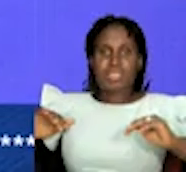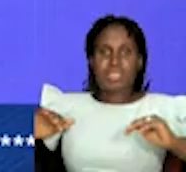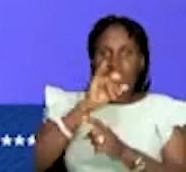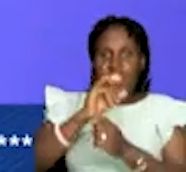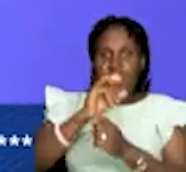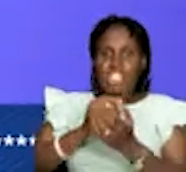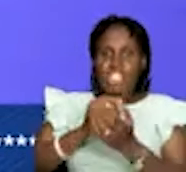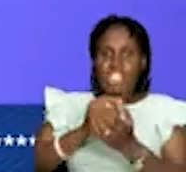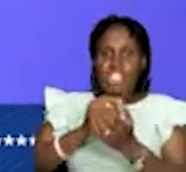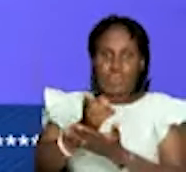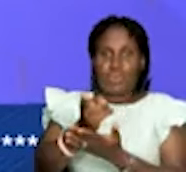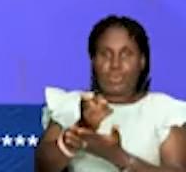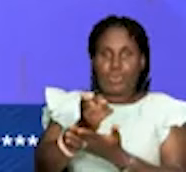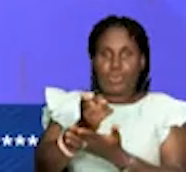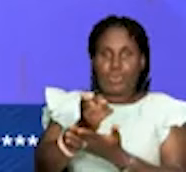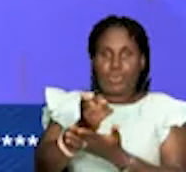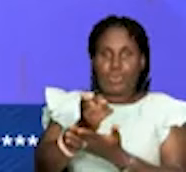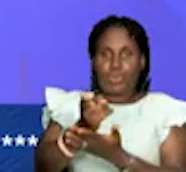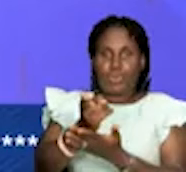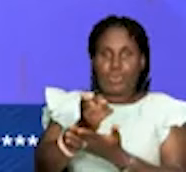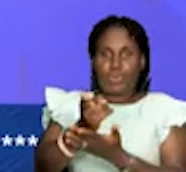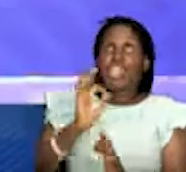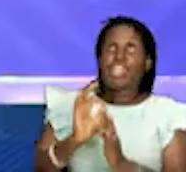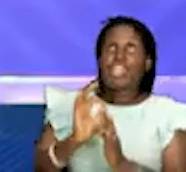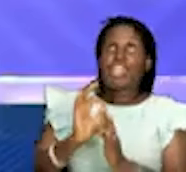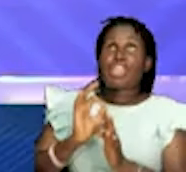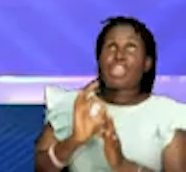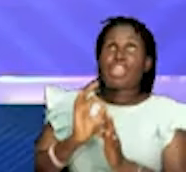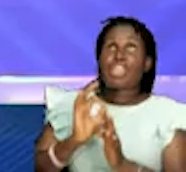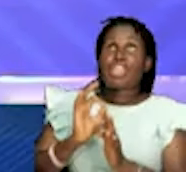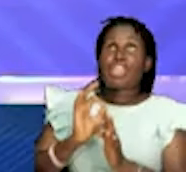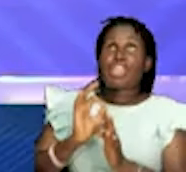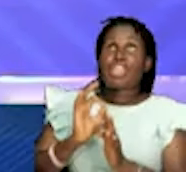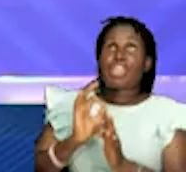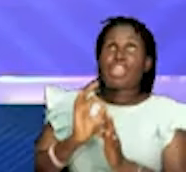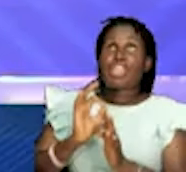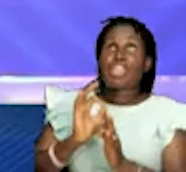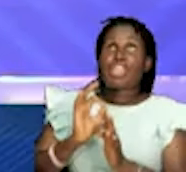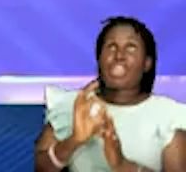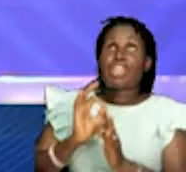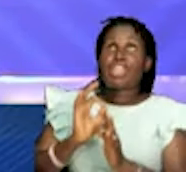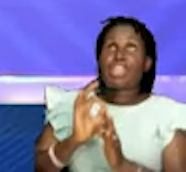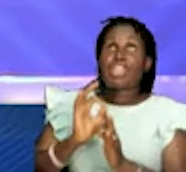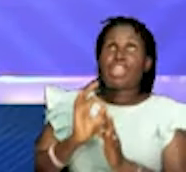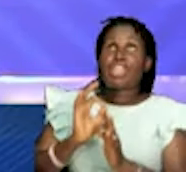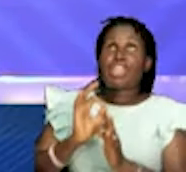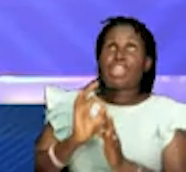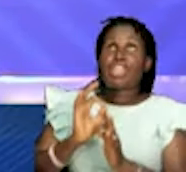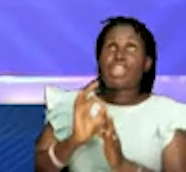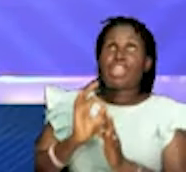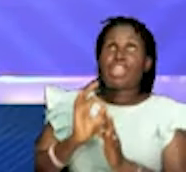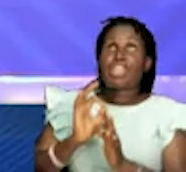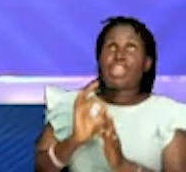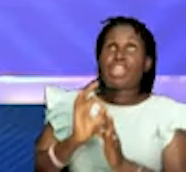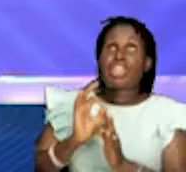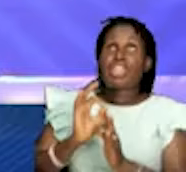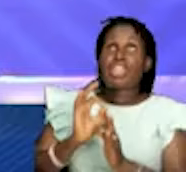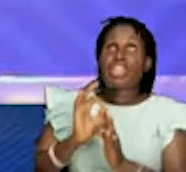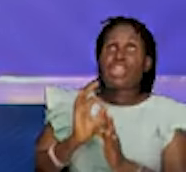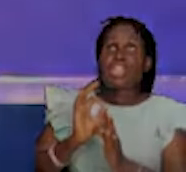You want to build your faith? You must take the responsibility of walking with the Spirit and walking